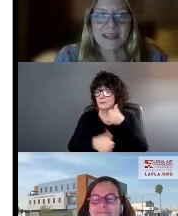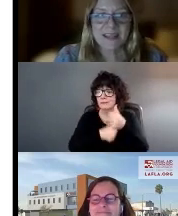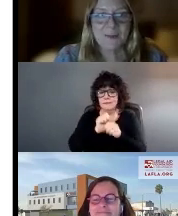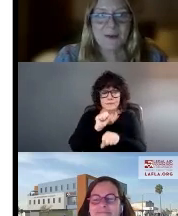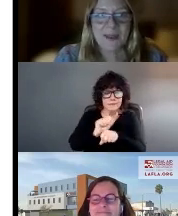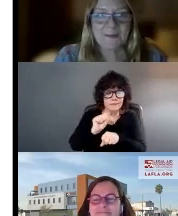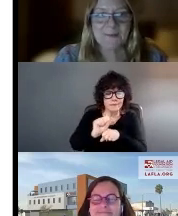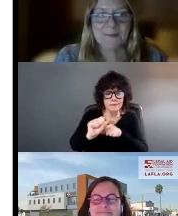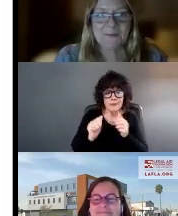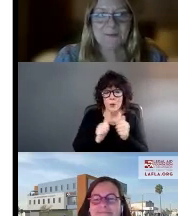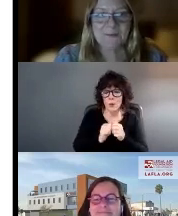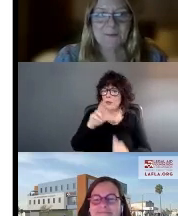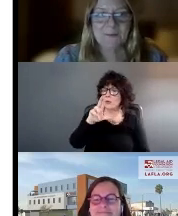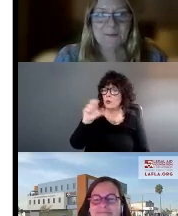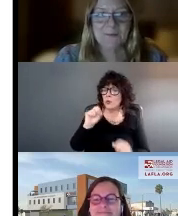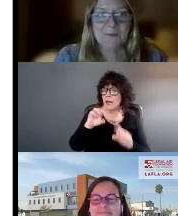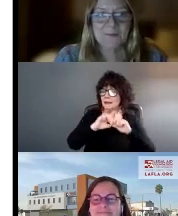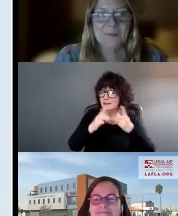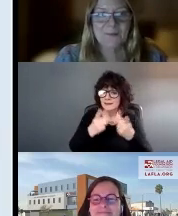please take it away.